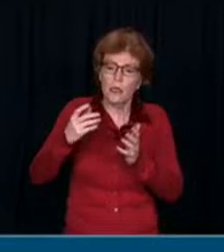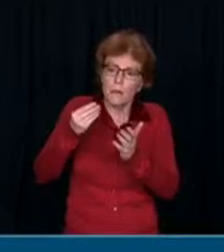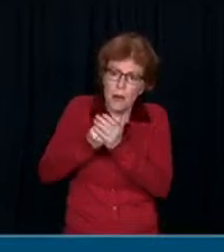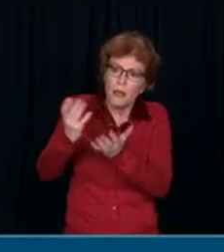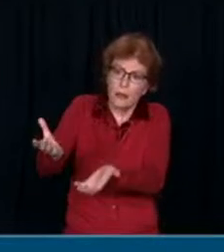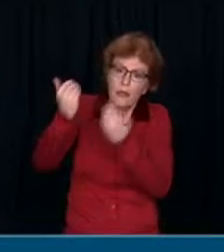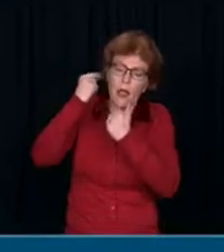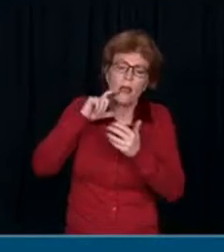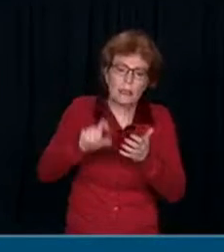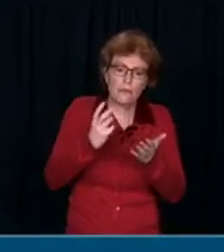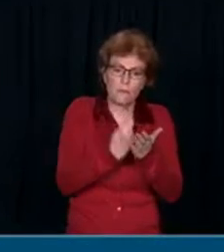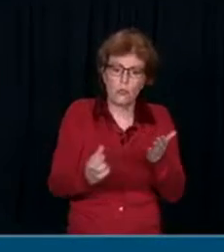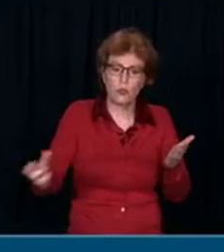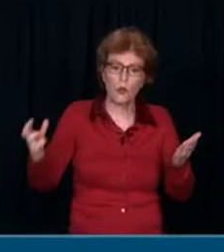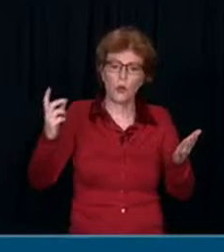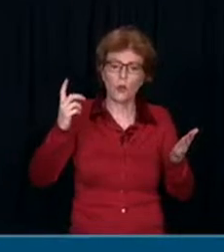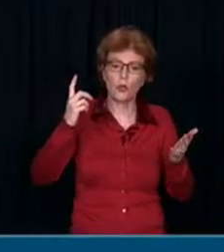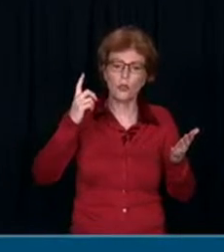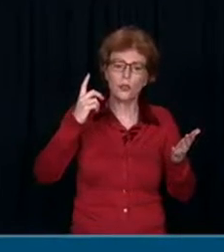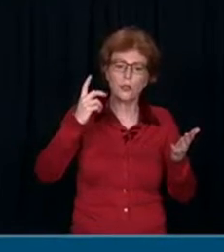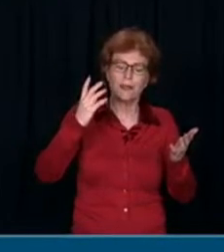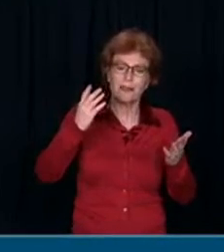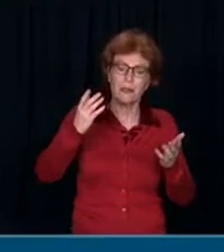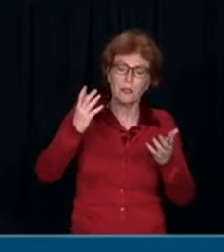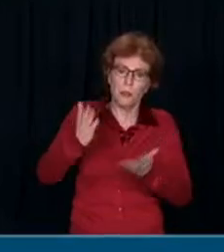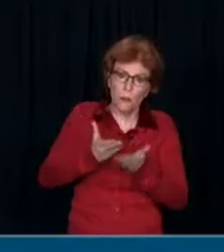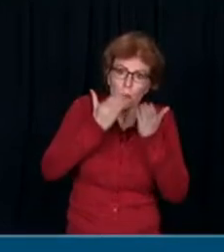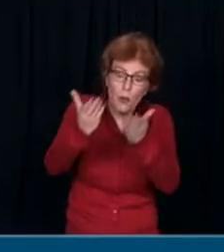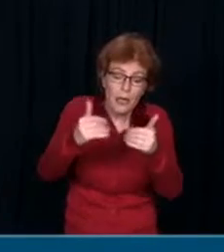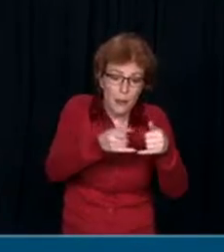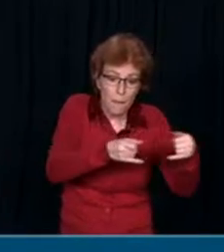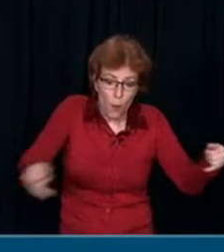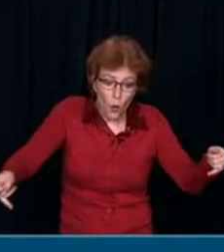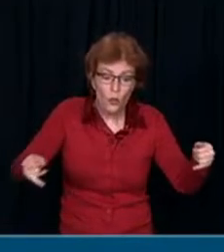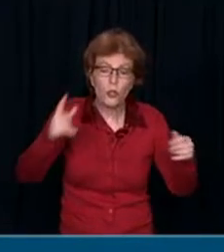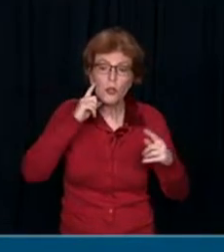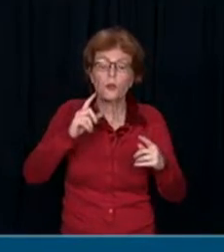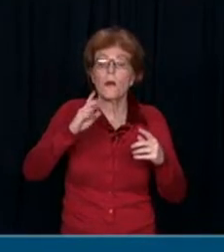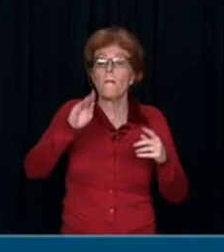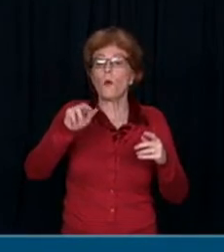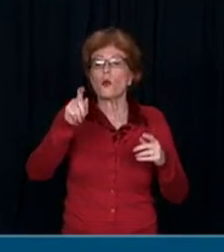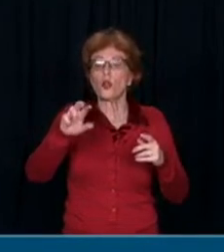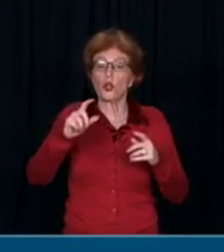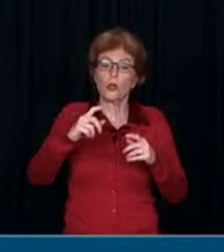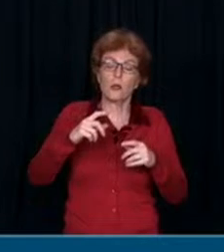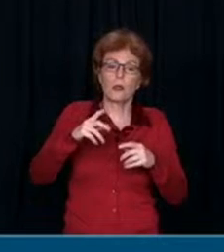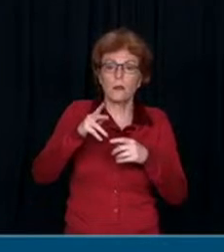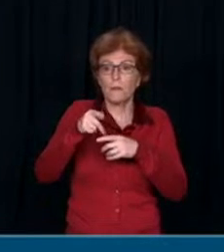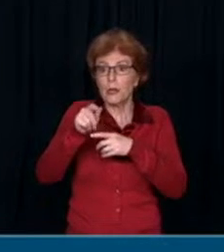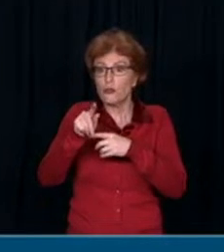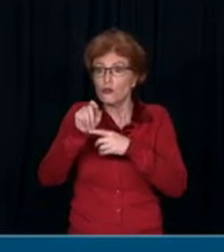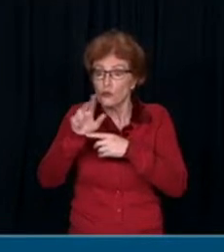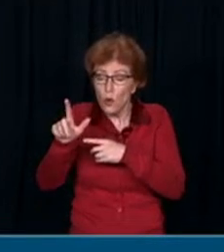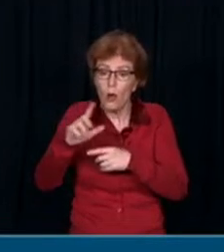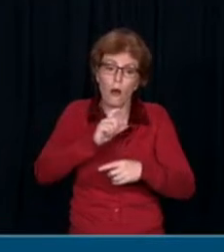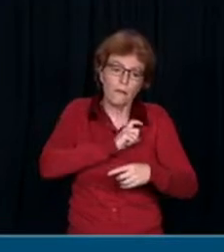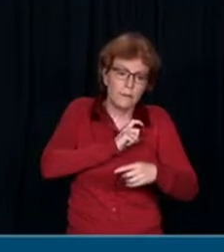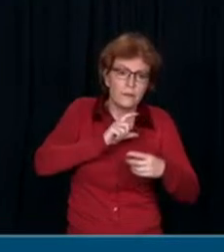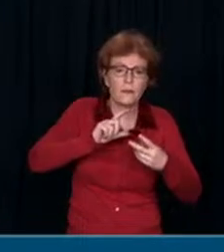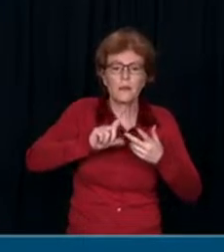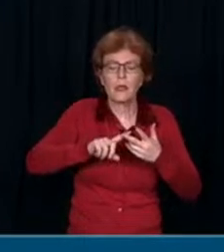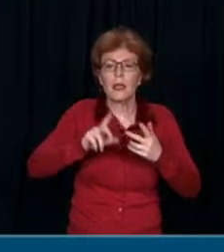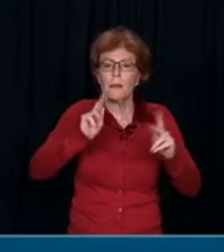and the needed resources to the border, to our Border Patrol, all the folks that are protecting us on the